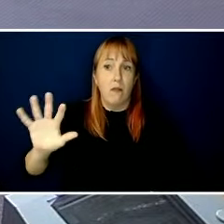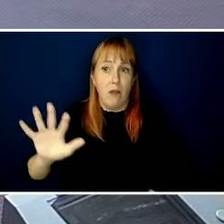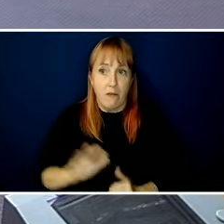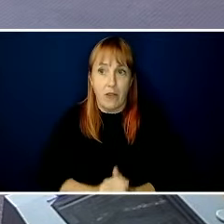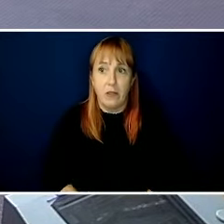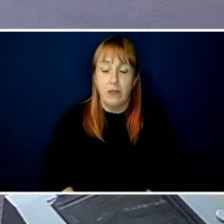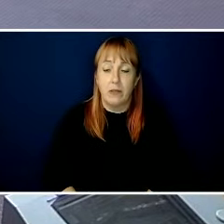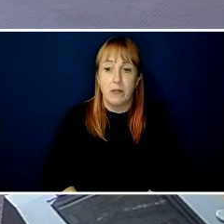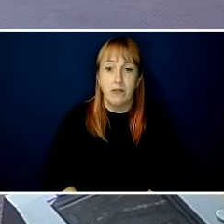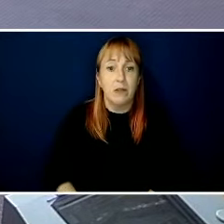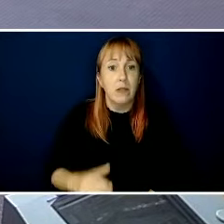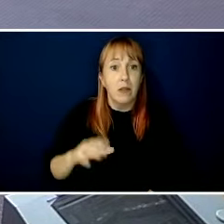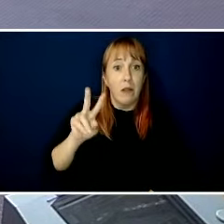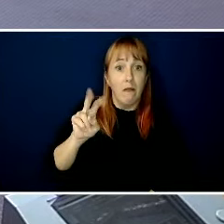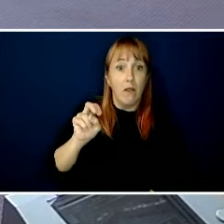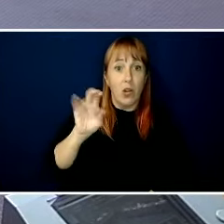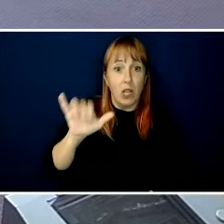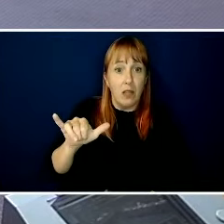64.005. Councillor Varney.